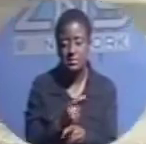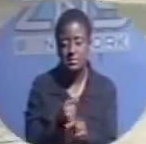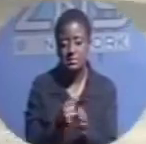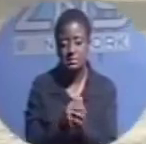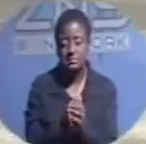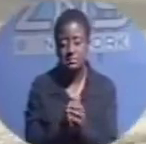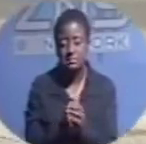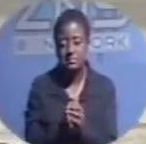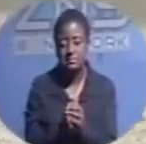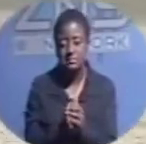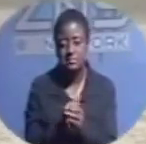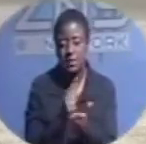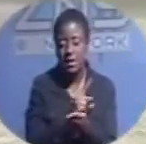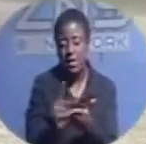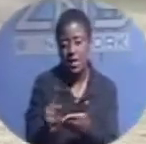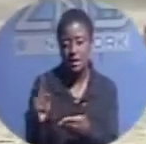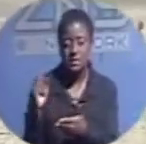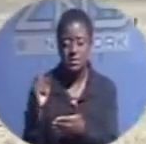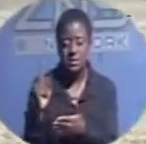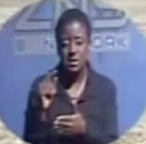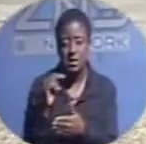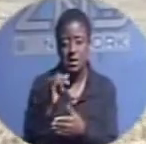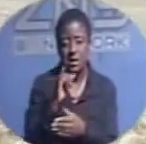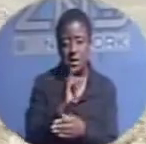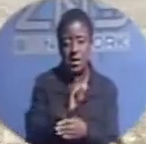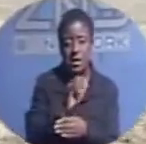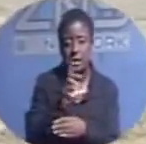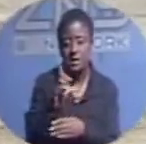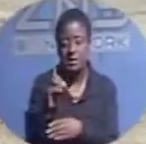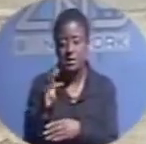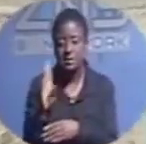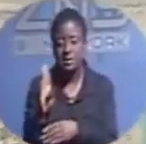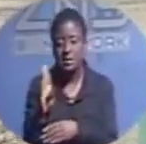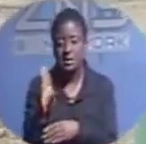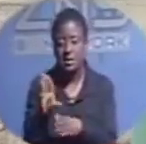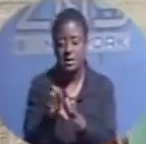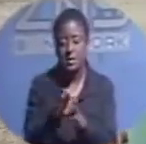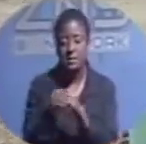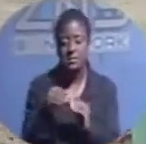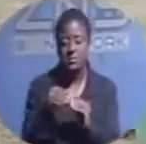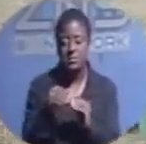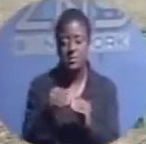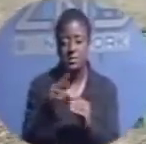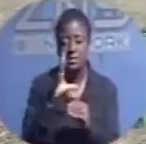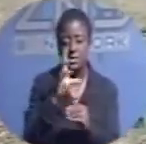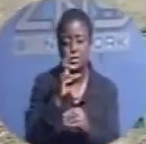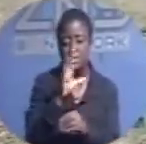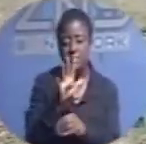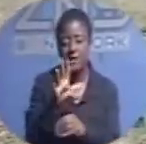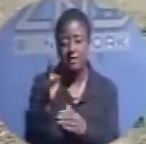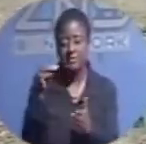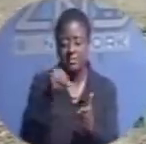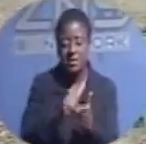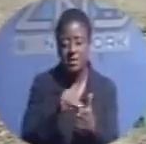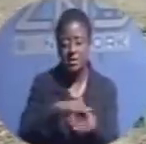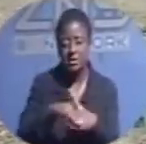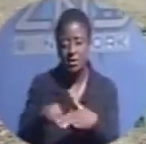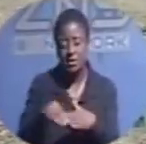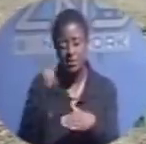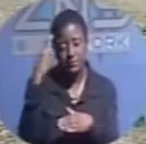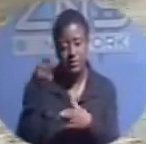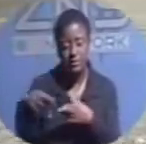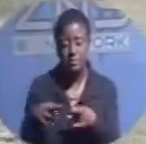stakeholders. Just last week, the Inter-American Development Bank approved $65 million in supplementary financing for the road